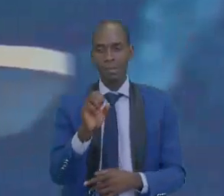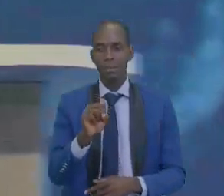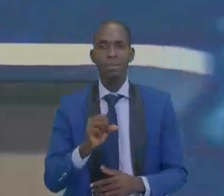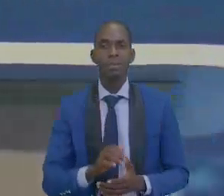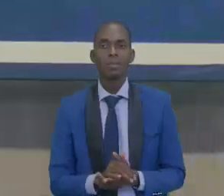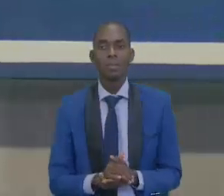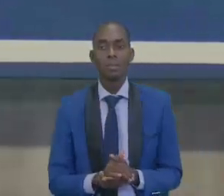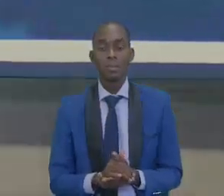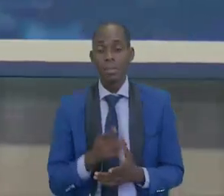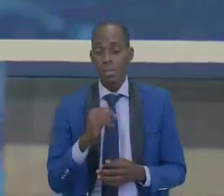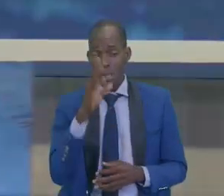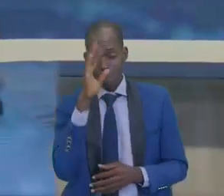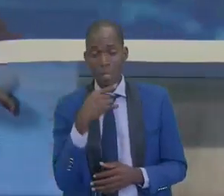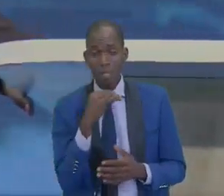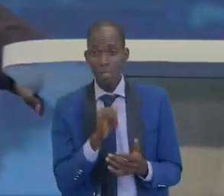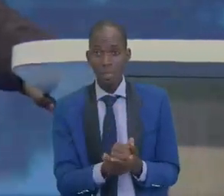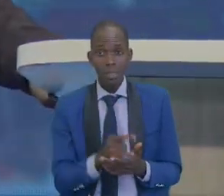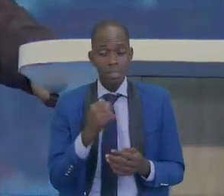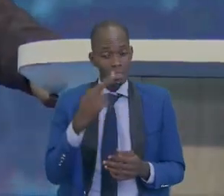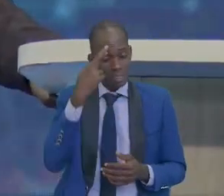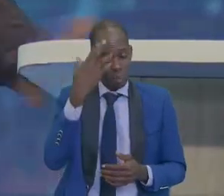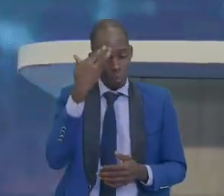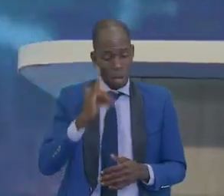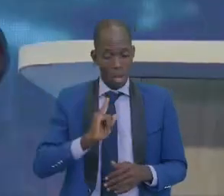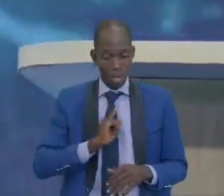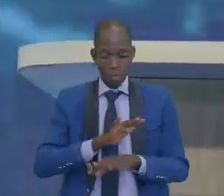The man said, the reason I don't have joy,